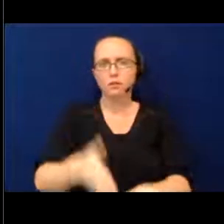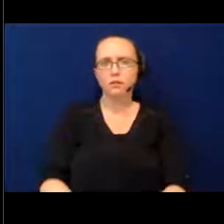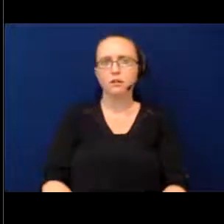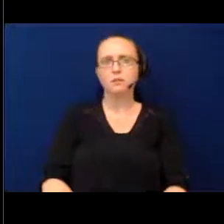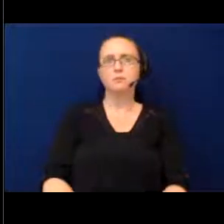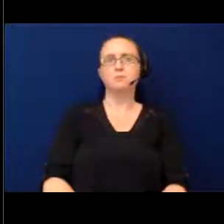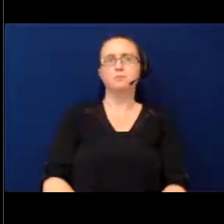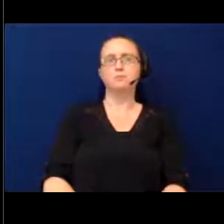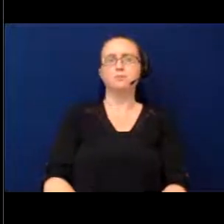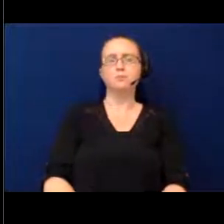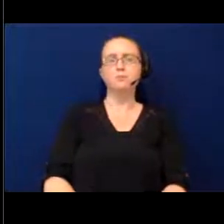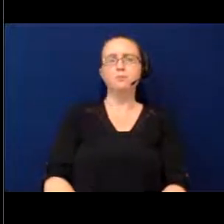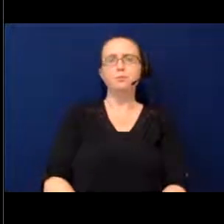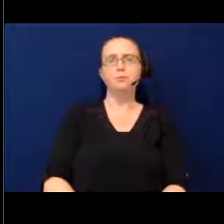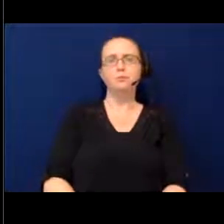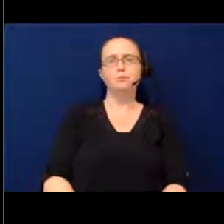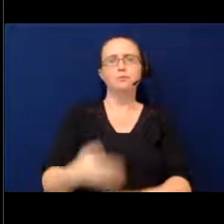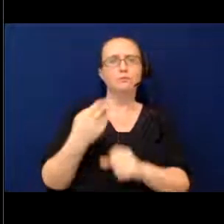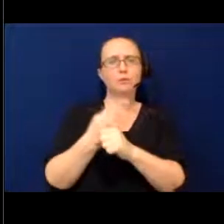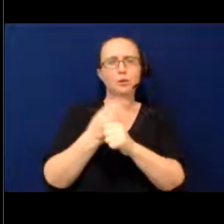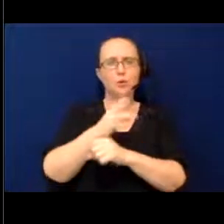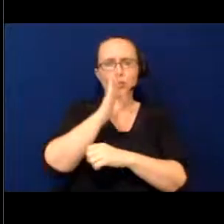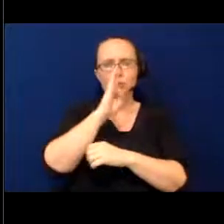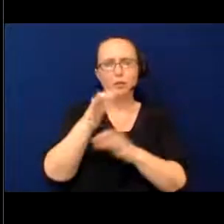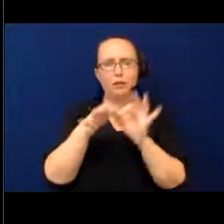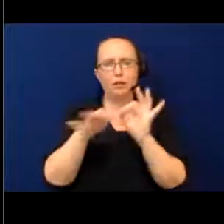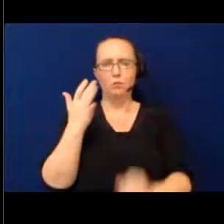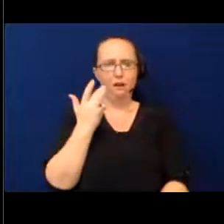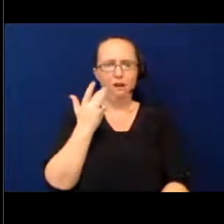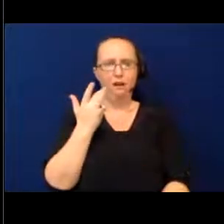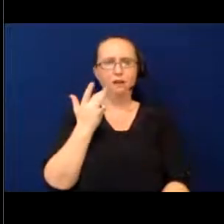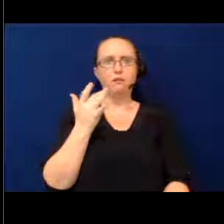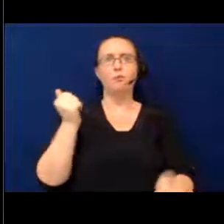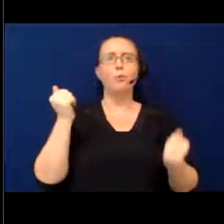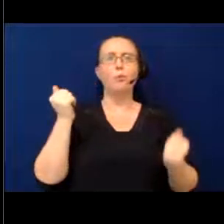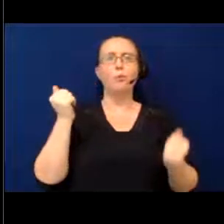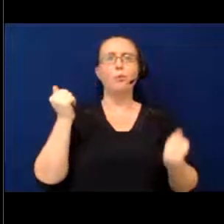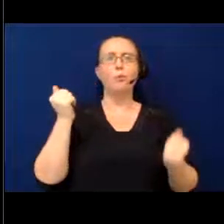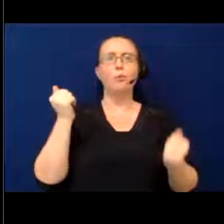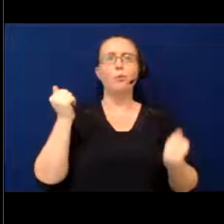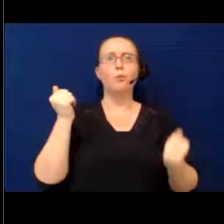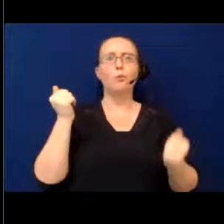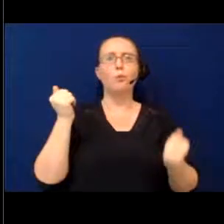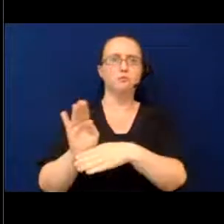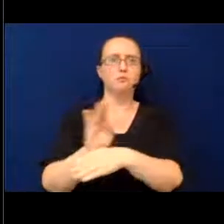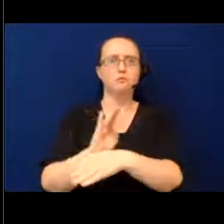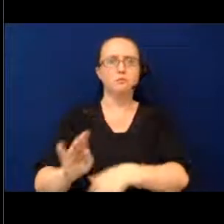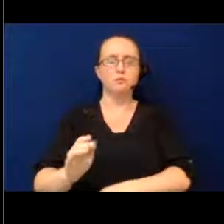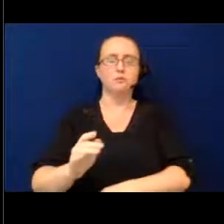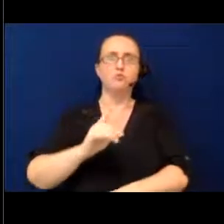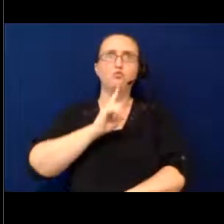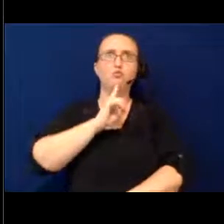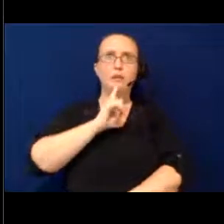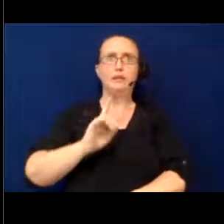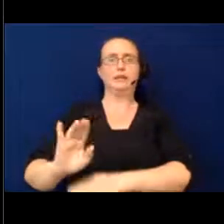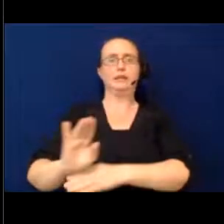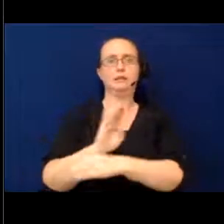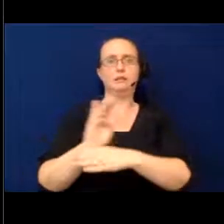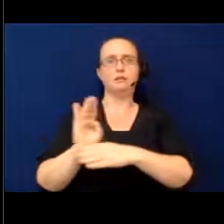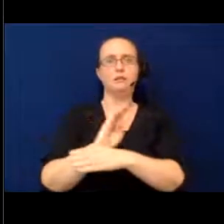should we even use plain language? Well, we're all busy. We are all incredibly busy people.